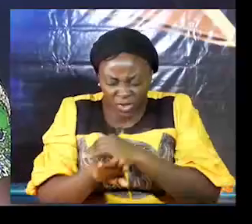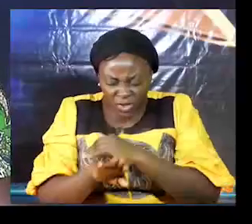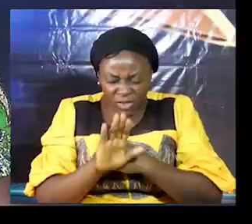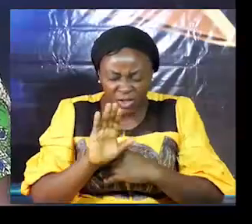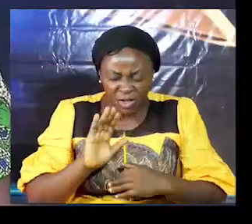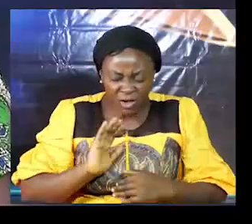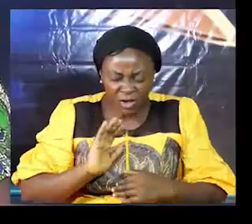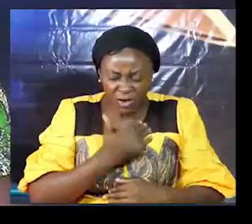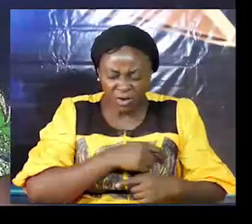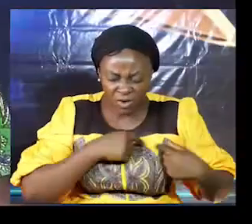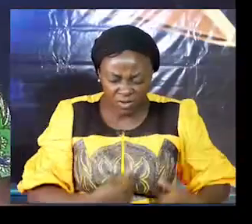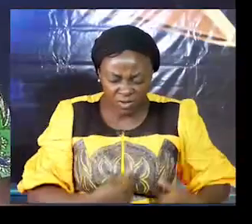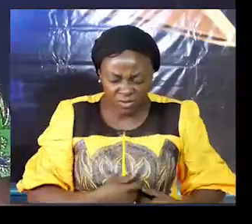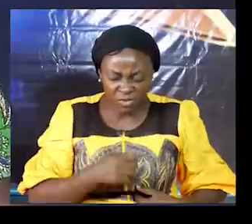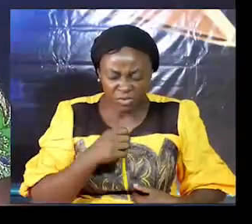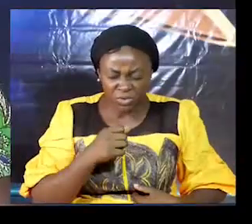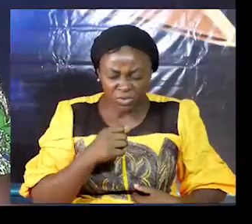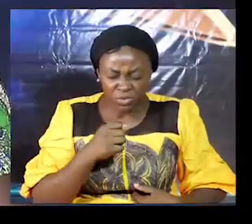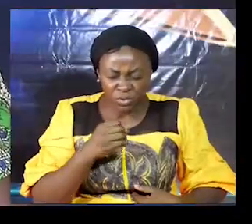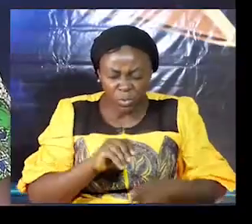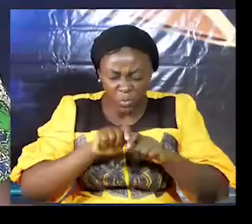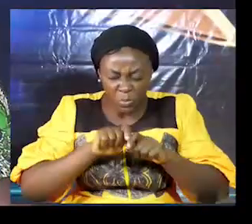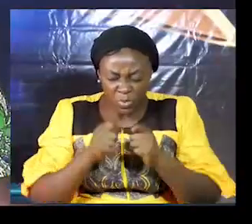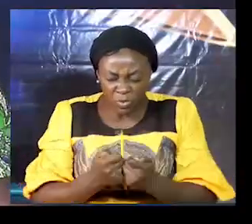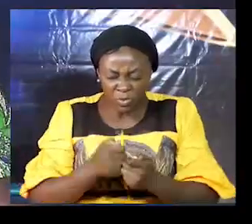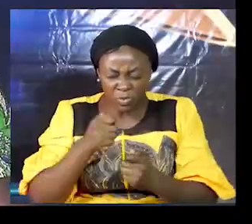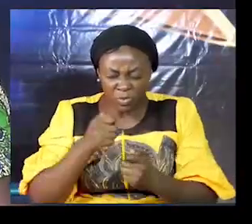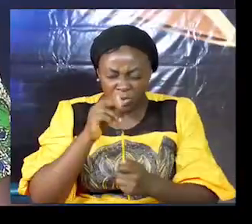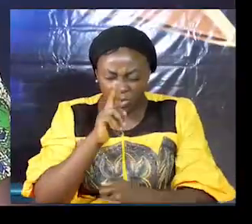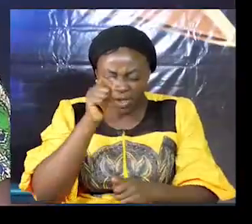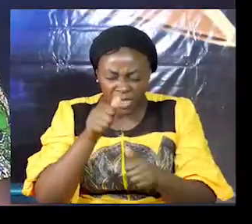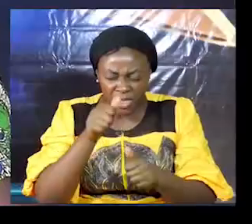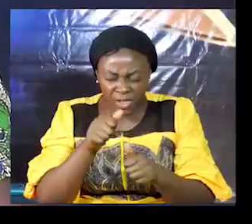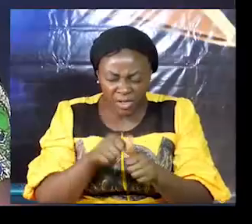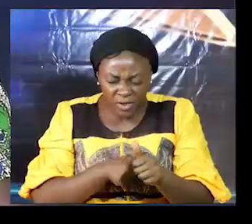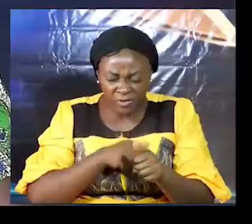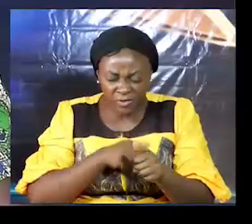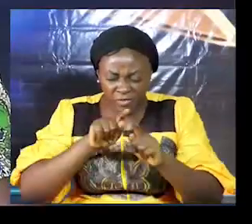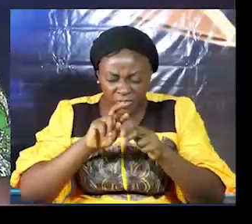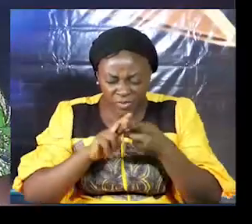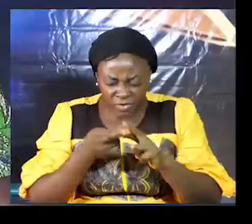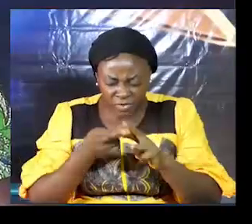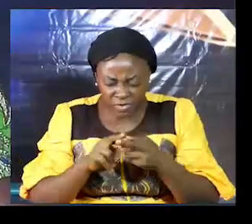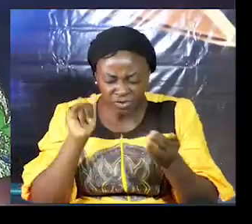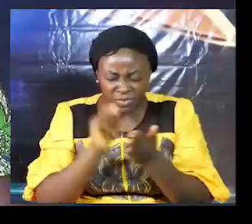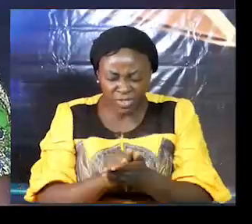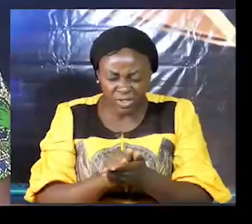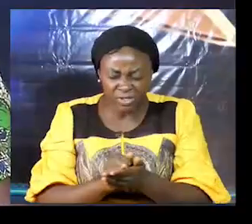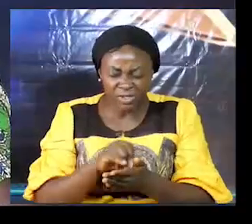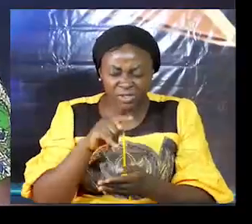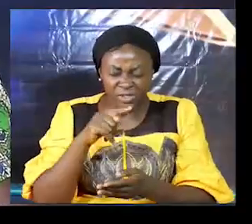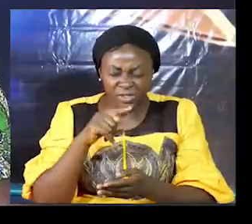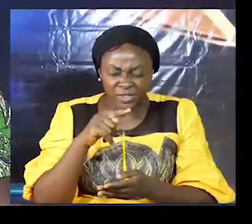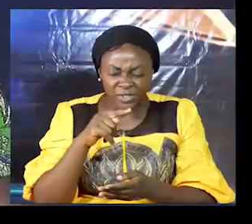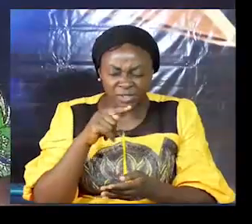by the devil to bury their destiny, for them to wait on you and receive their marriage partners from you. They will not